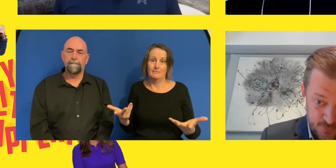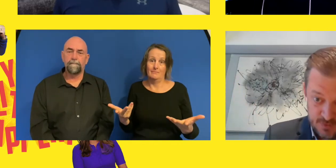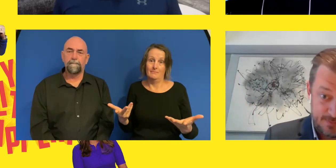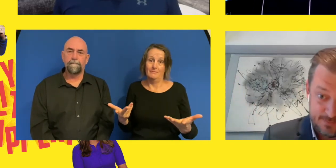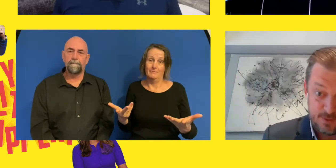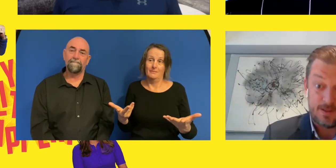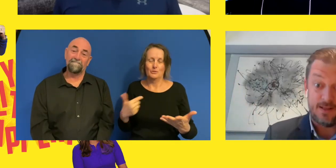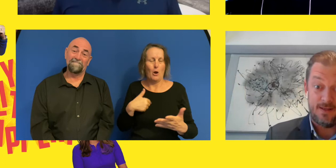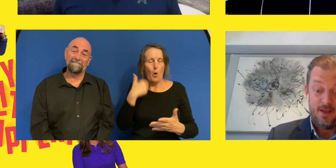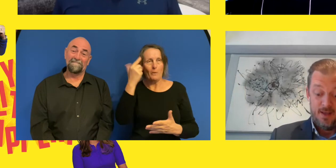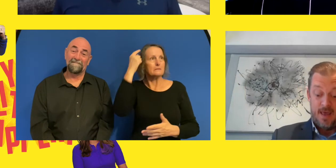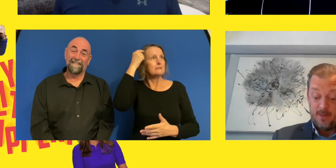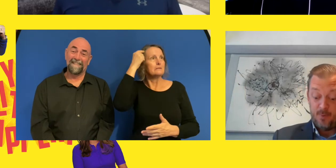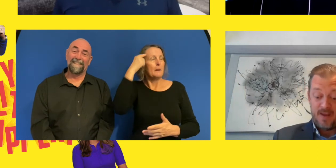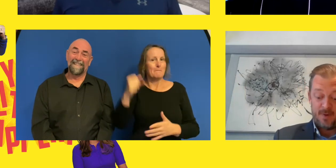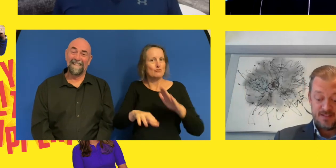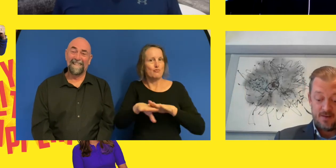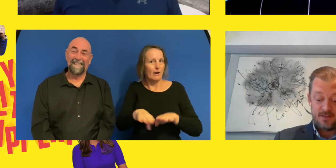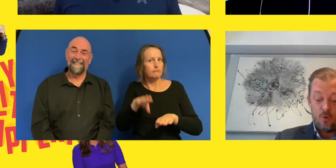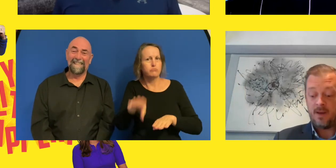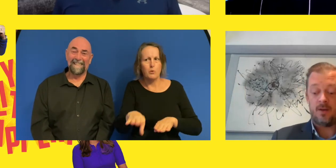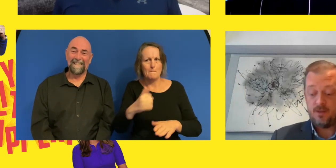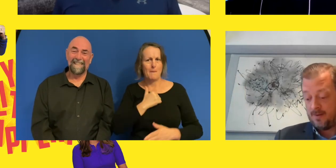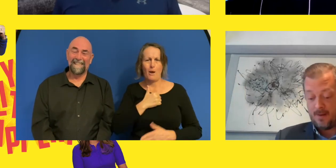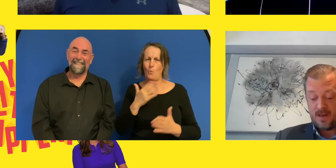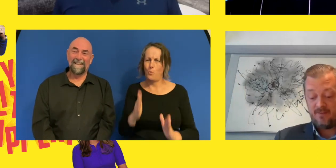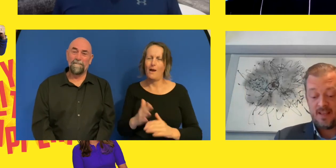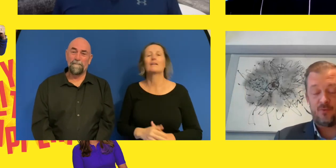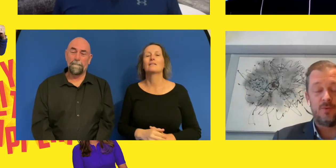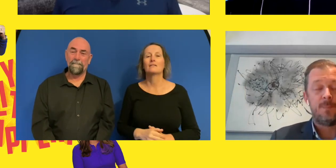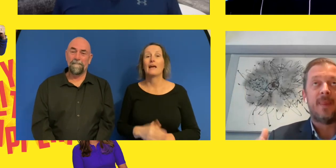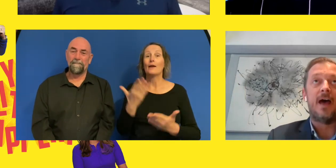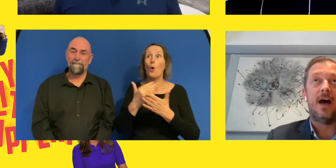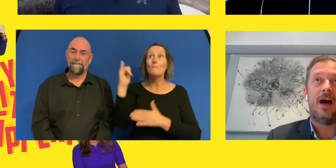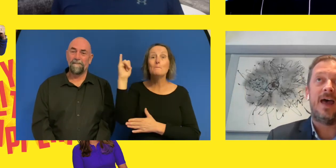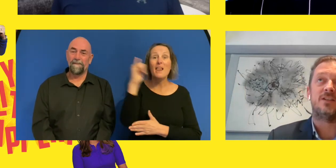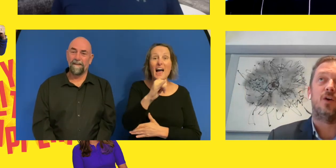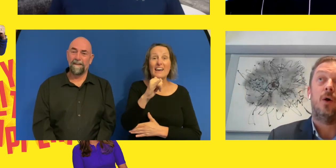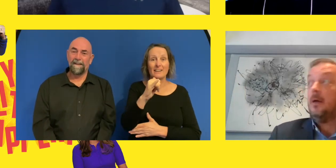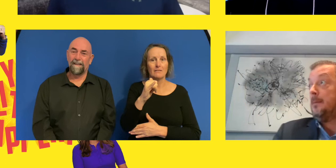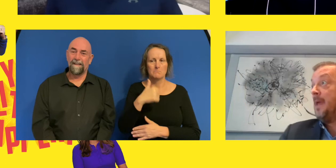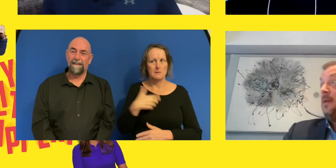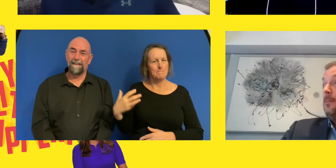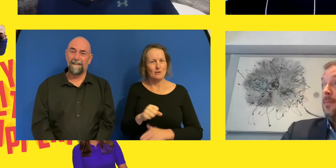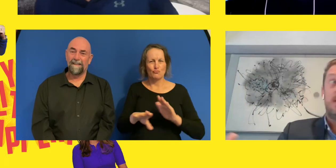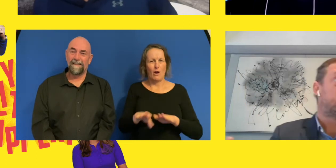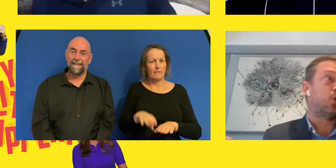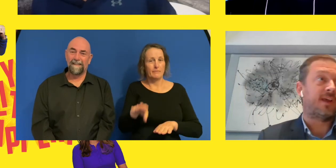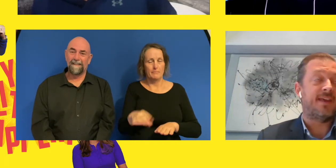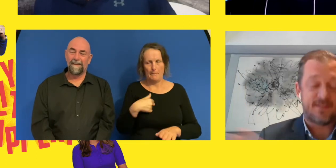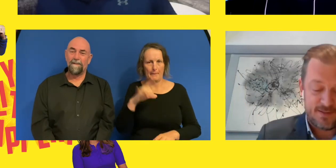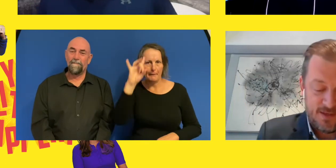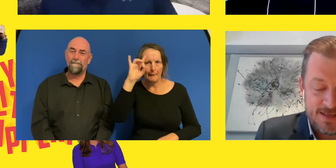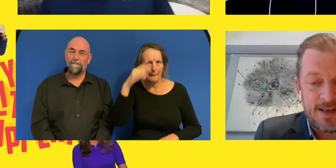left foot, like, you know, and I keep reminding myself, oh my God, you know, I have the left foot ahead, so maybe they will